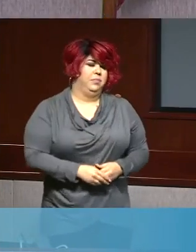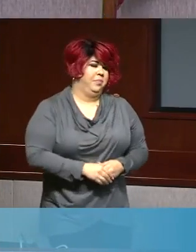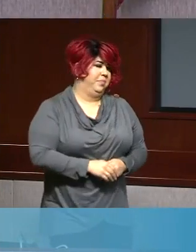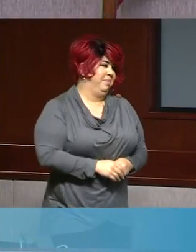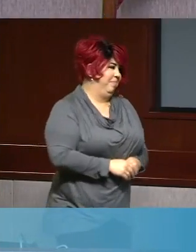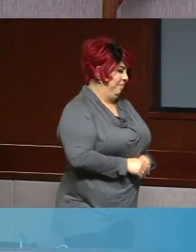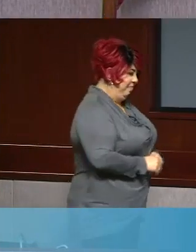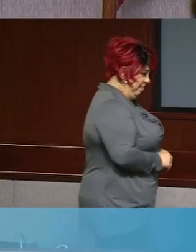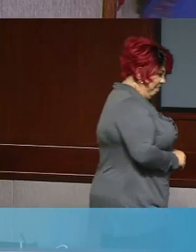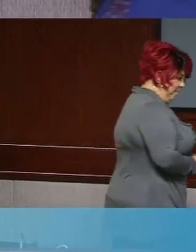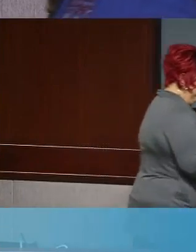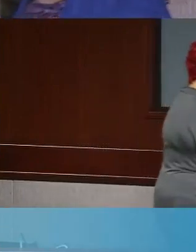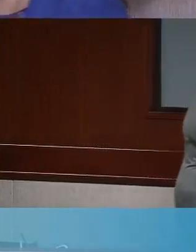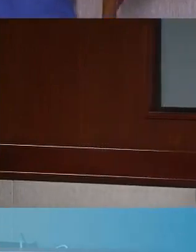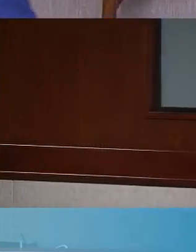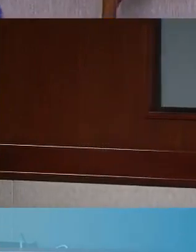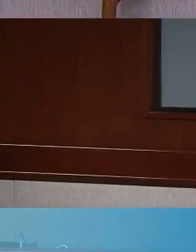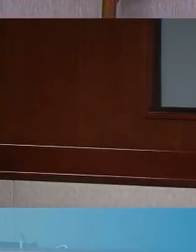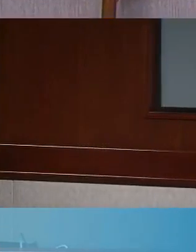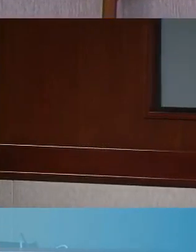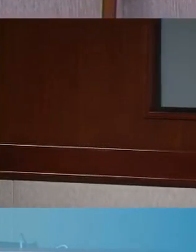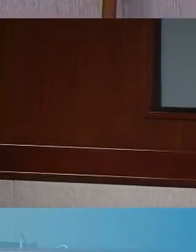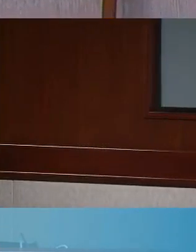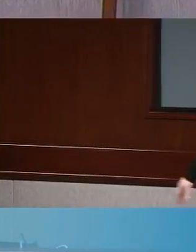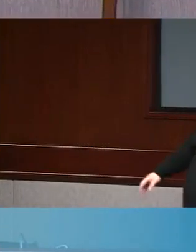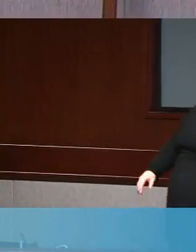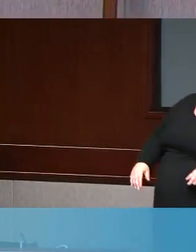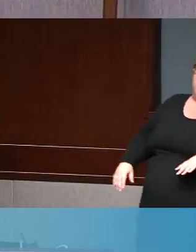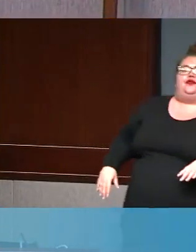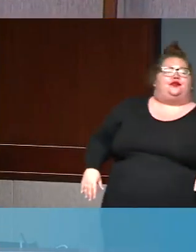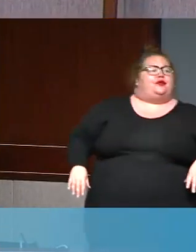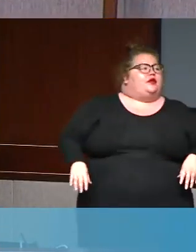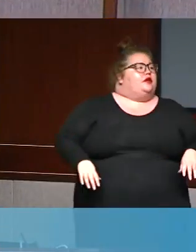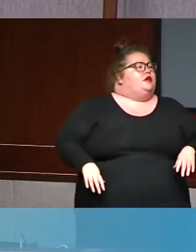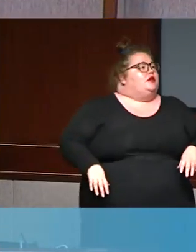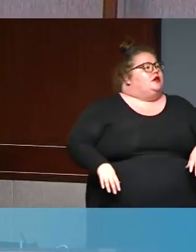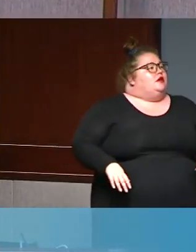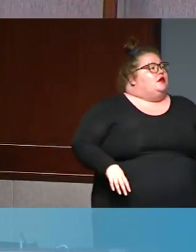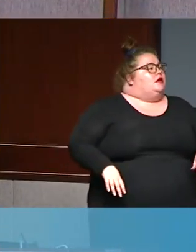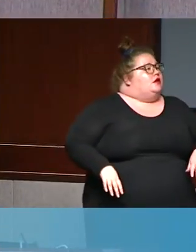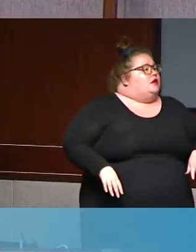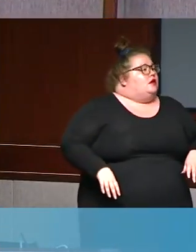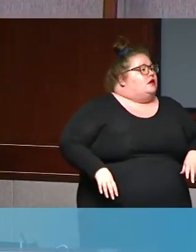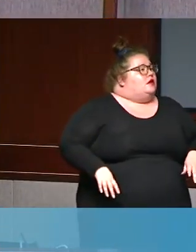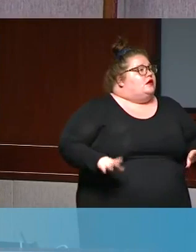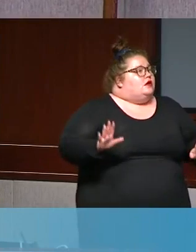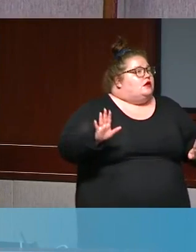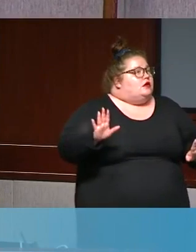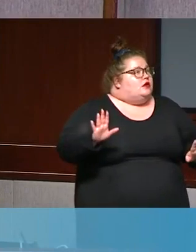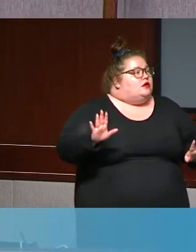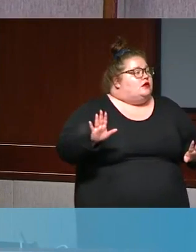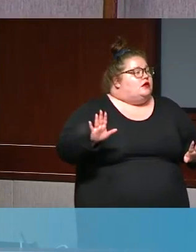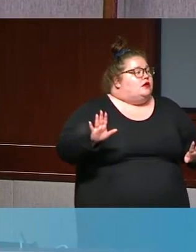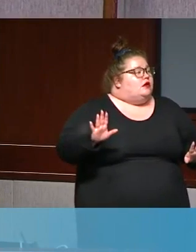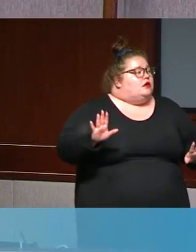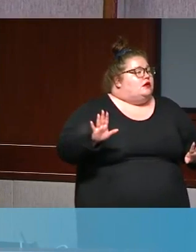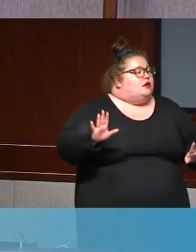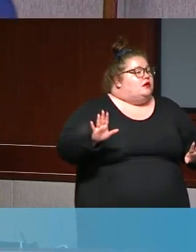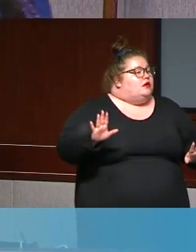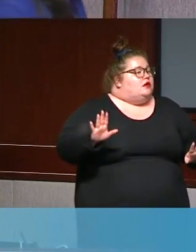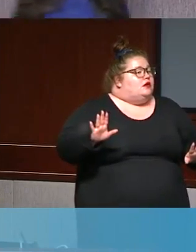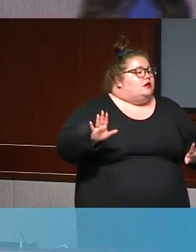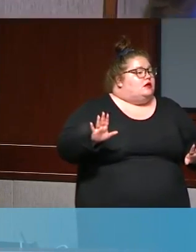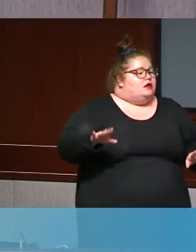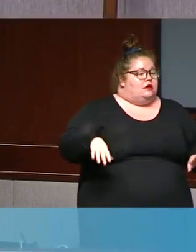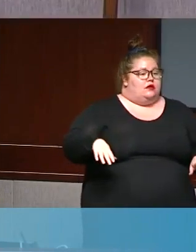Okay, thank you. So in other words, there would be no repercussions in our ability to accelerate through the phases, even with